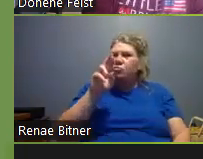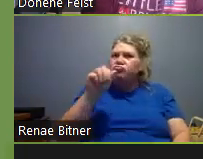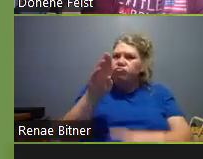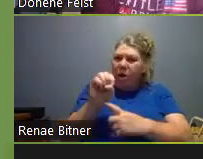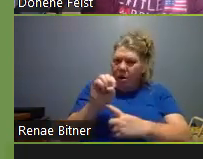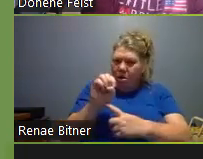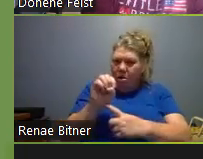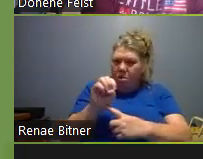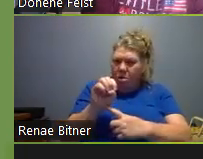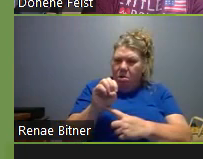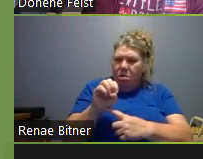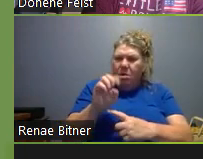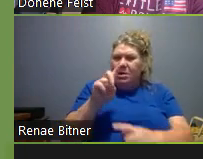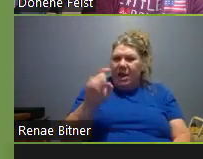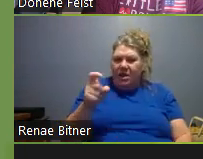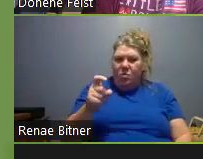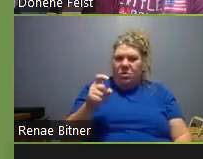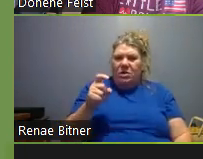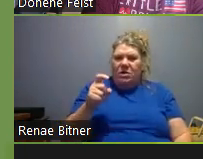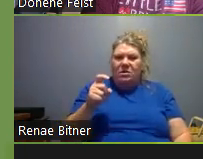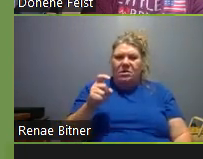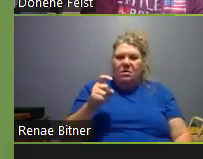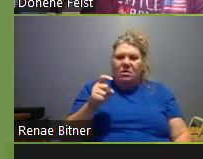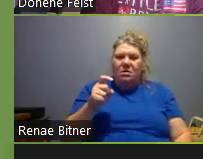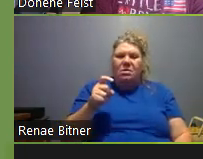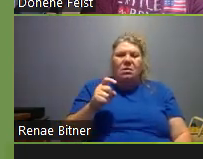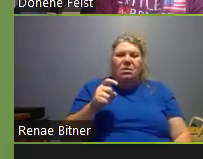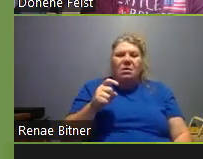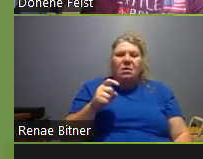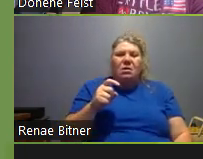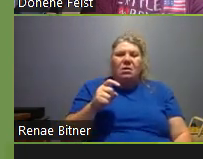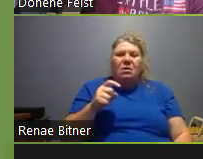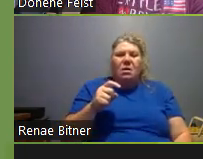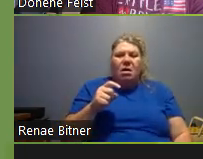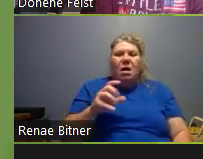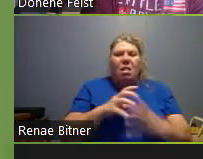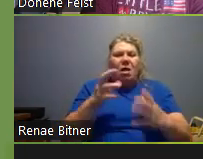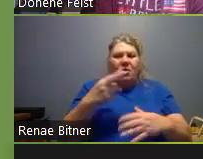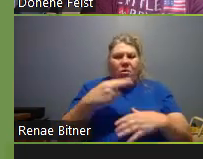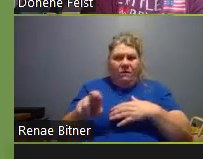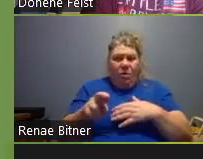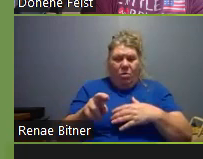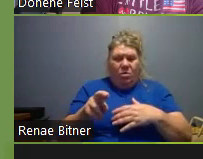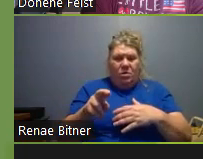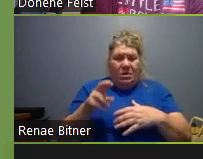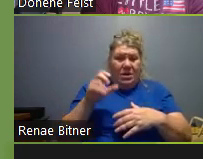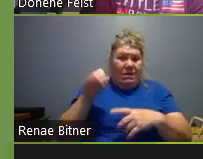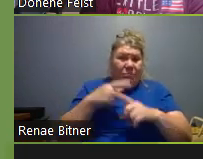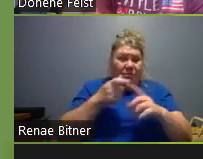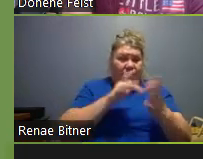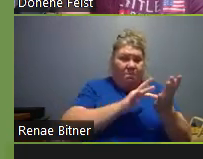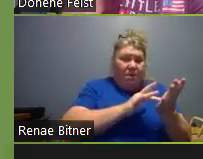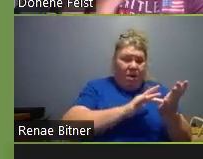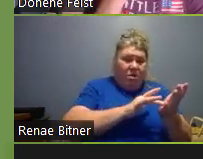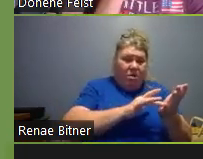rare diagnoses as well. So a lot of the referrals that we get, if they come from medical facilities,